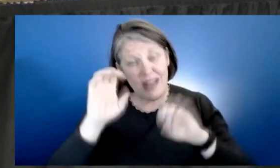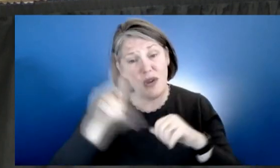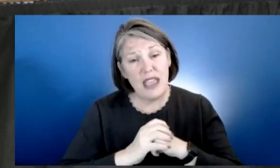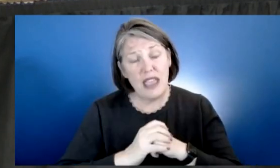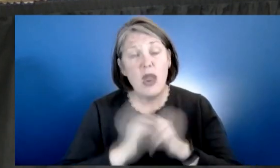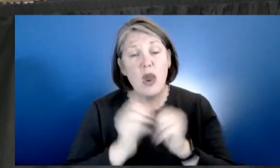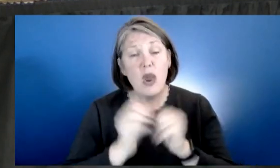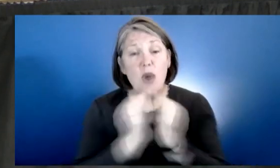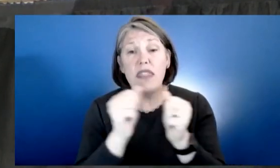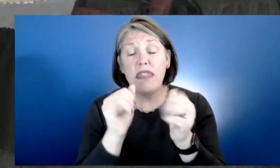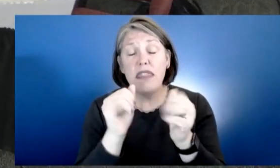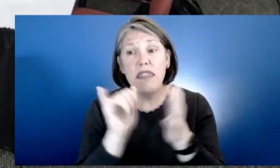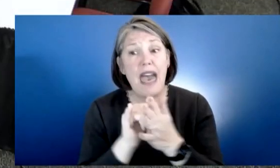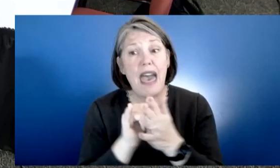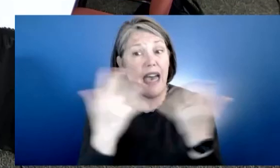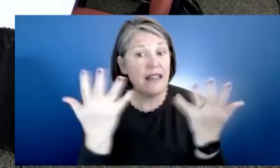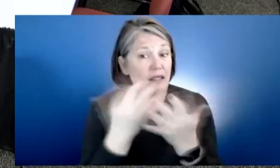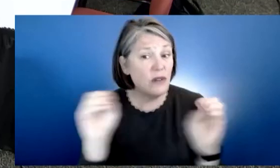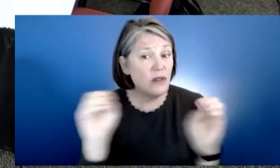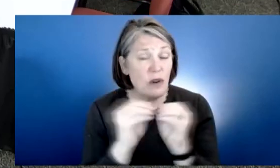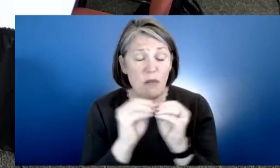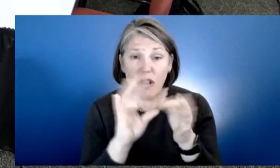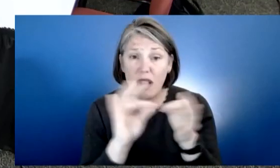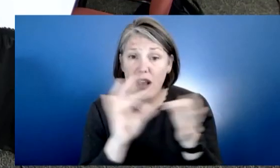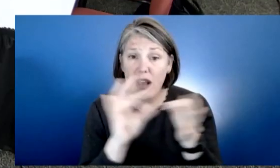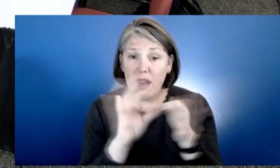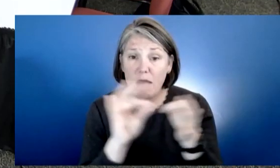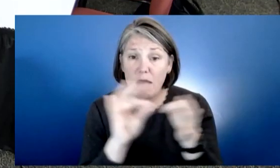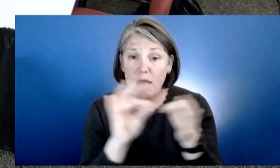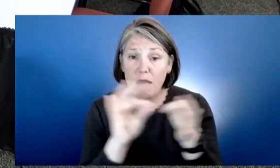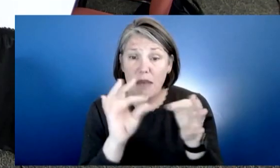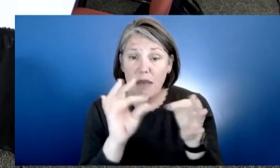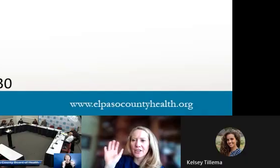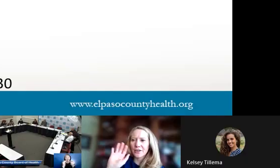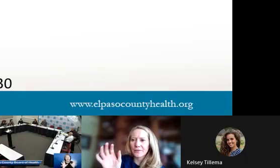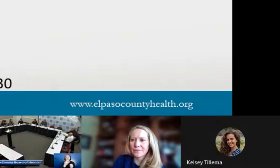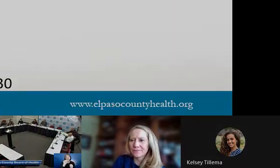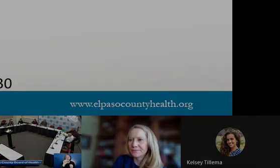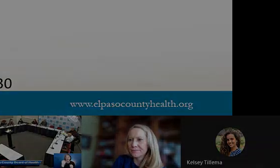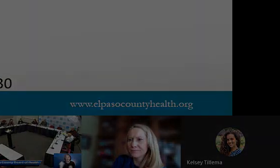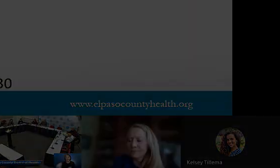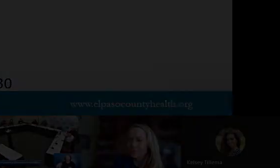comment, this meeting is adjourned. Hi, thank you.